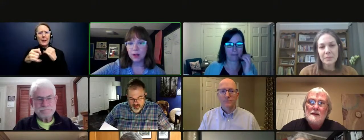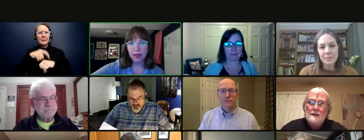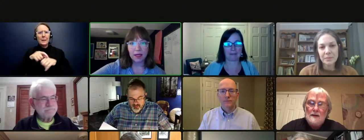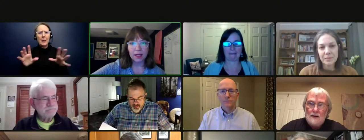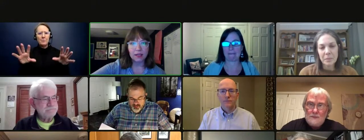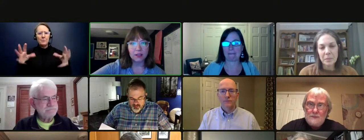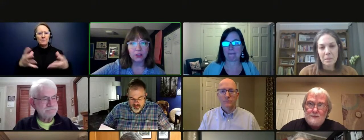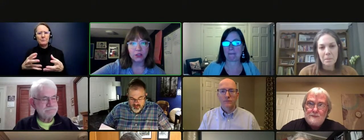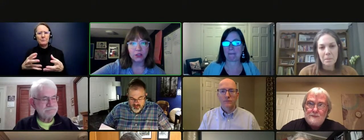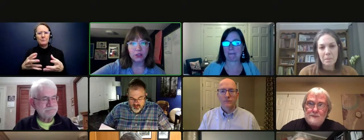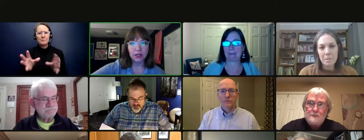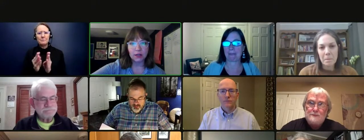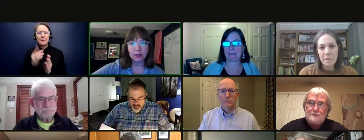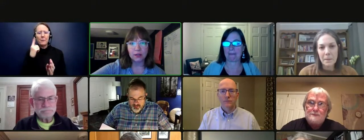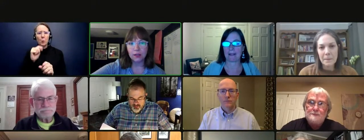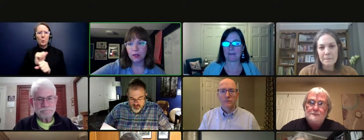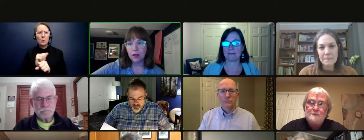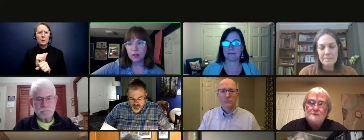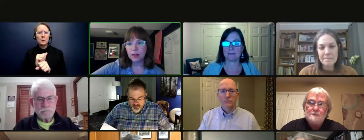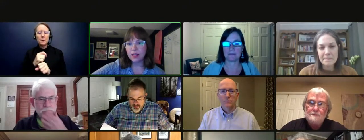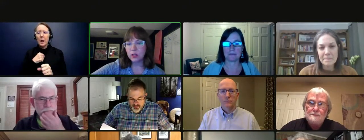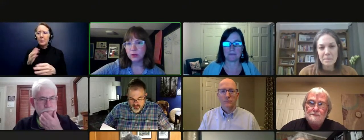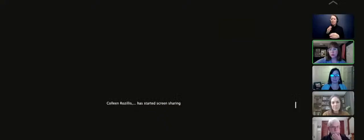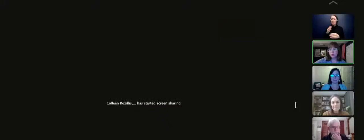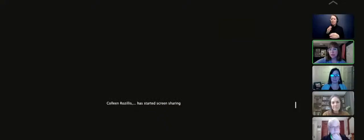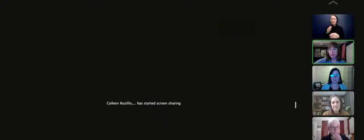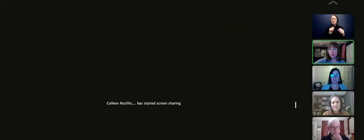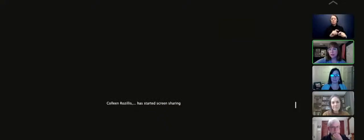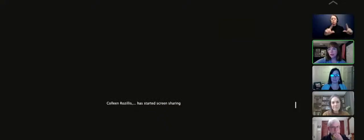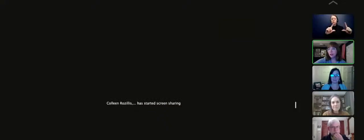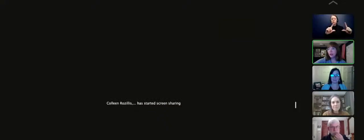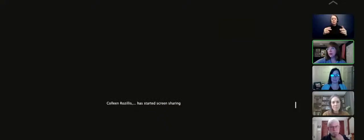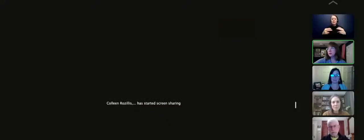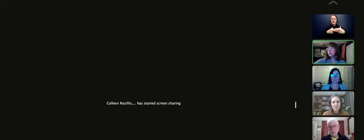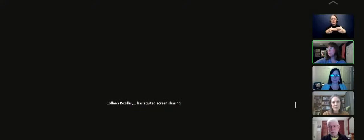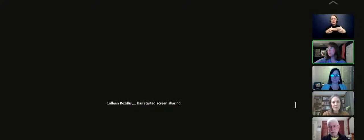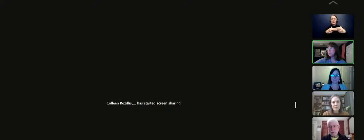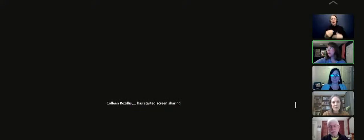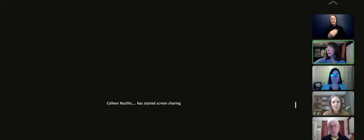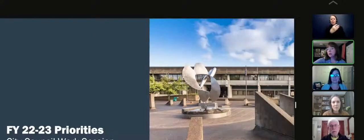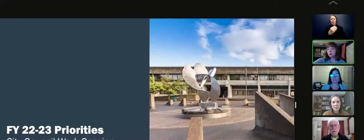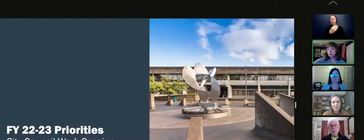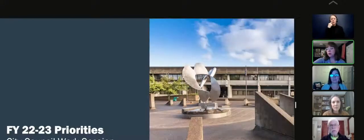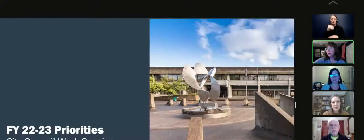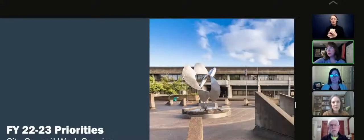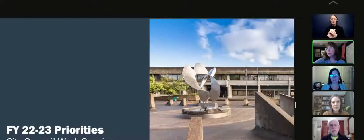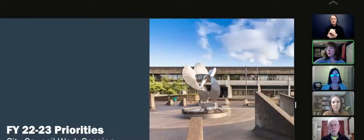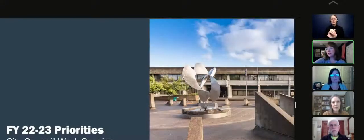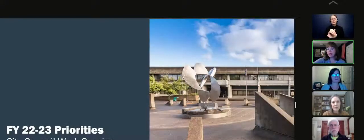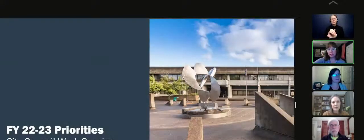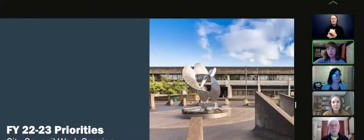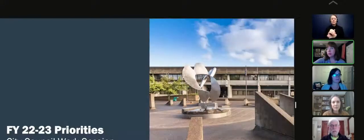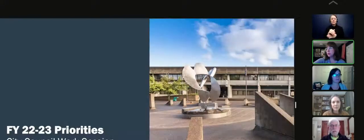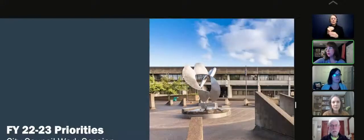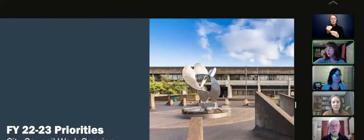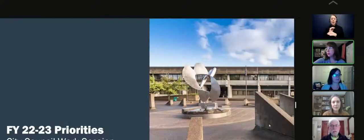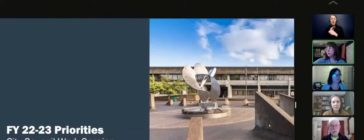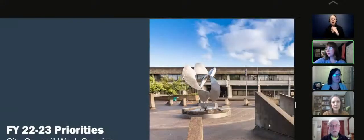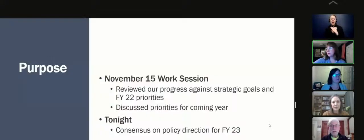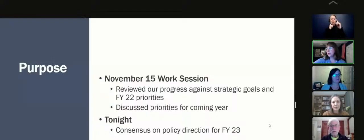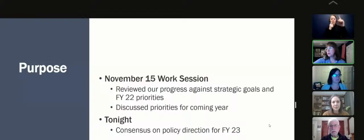I'm gonna go ahead and share our slideshow for tonight. So our purpose tonight is